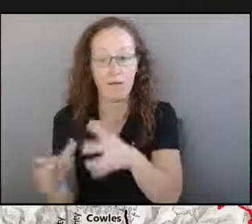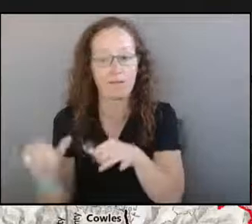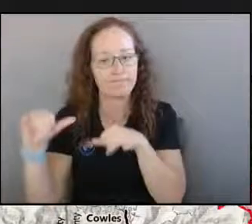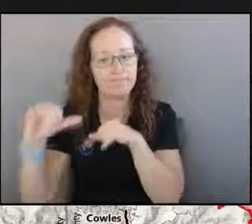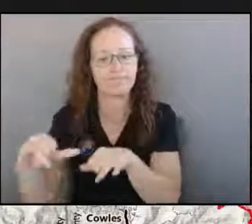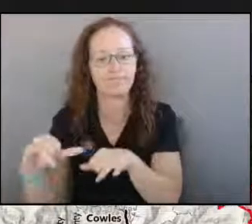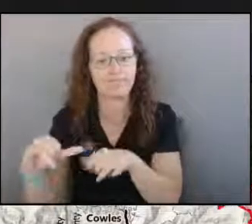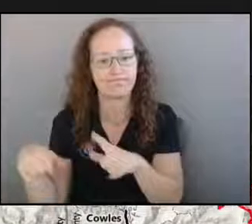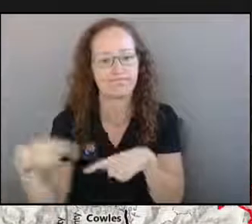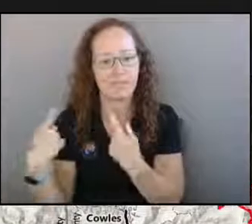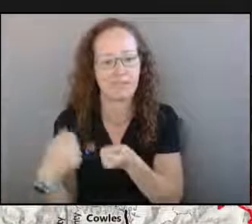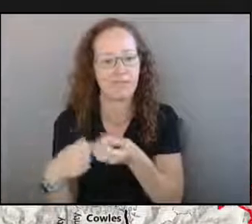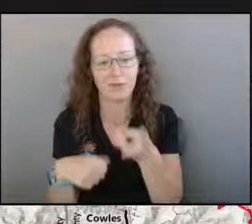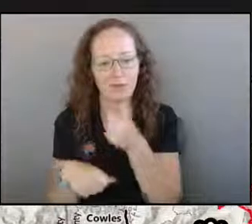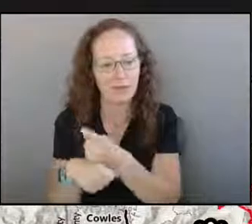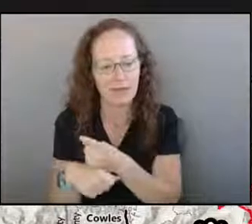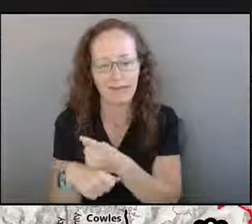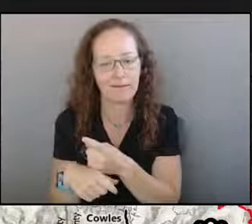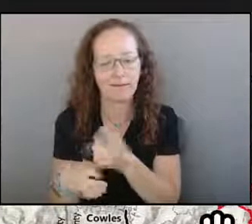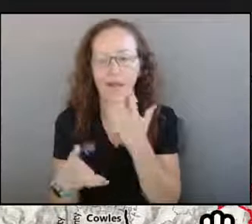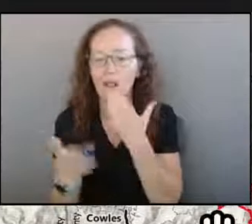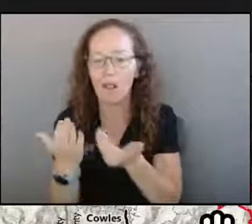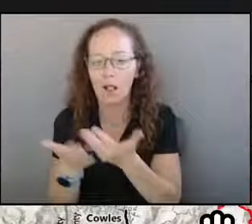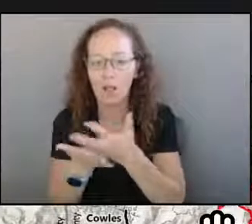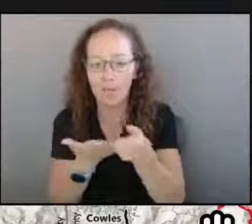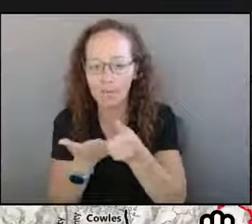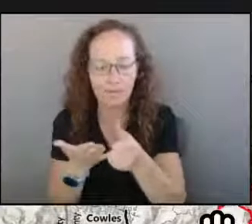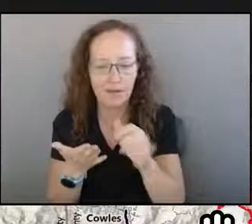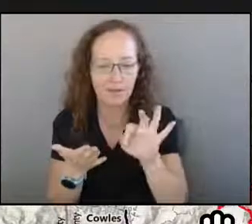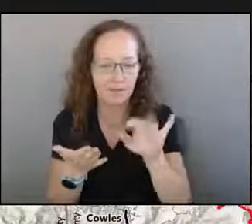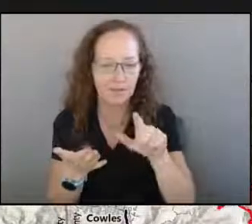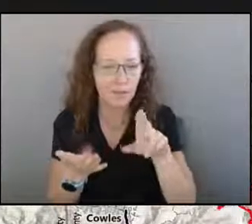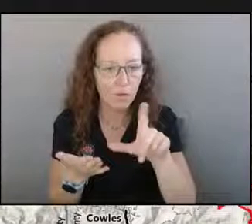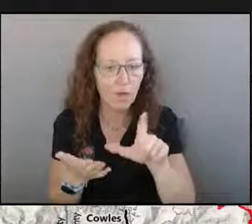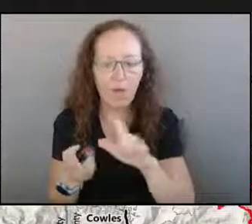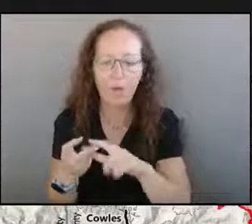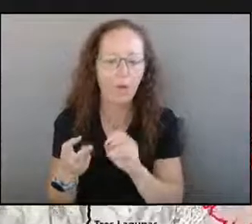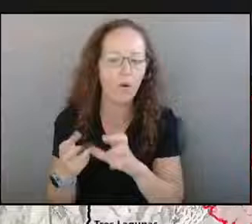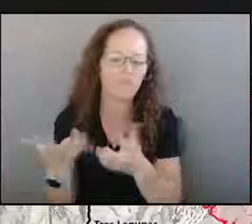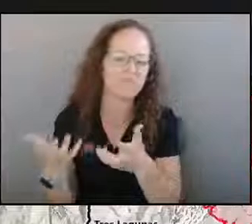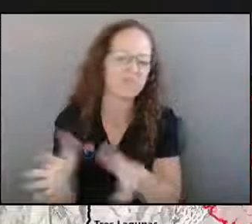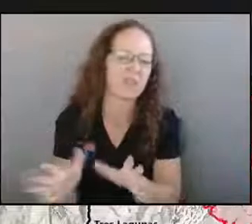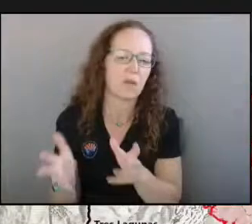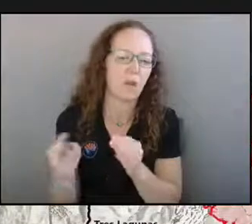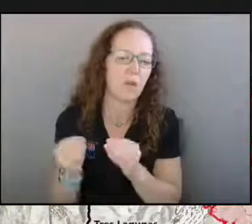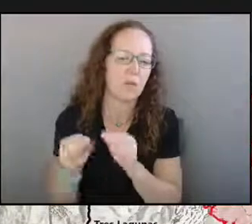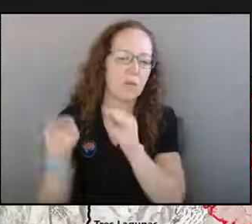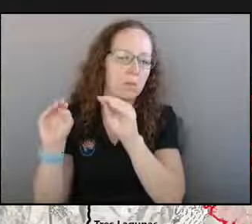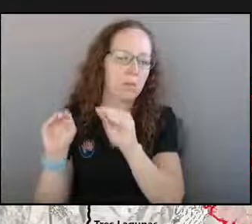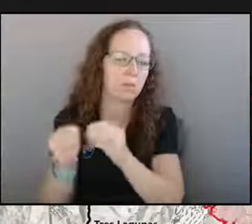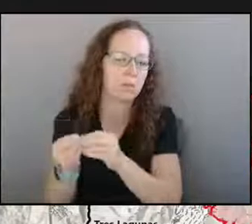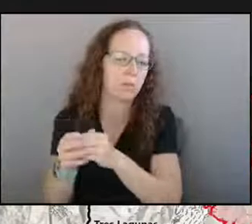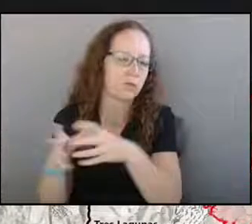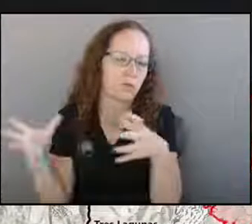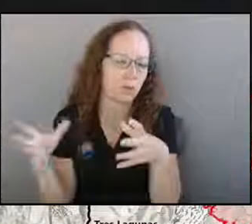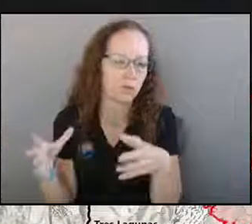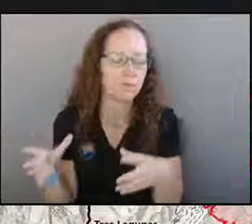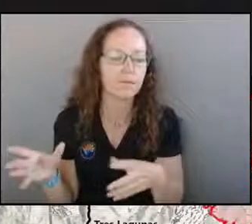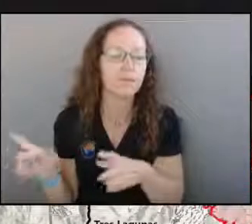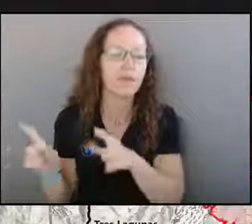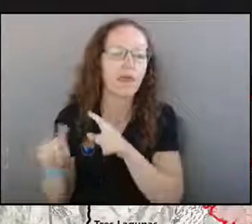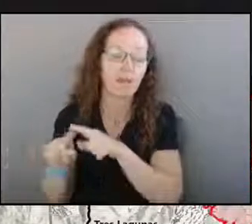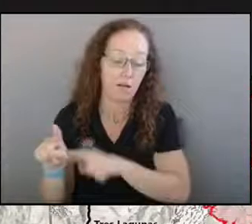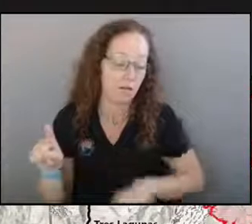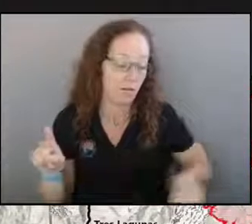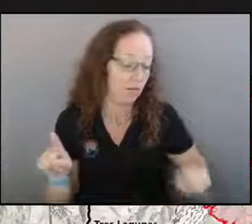anymore. So I think we're going to continue to see that as we go around the fire along the whole east